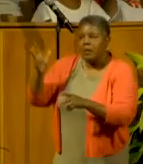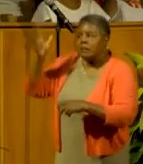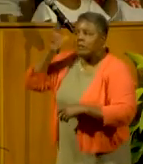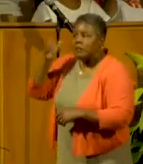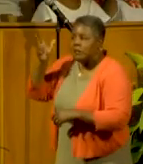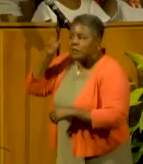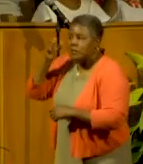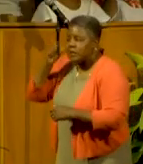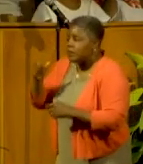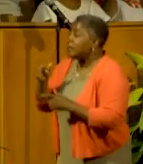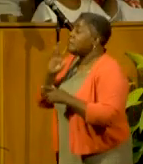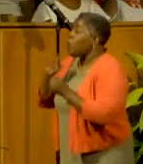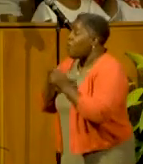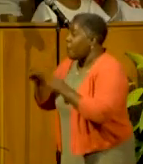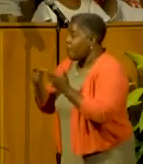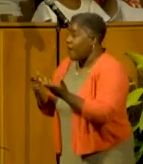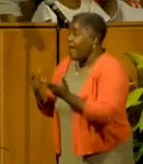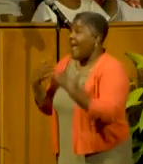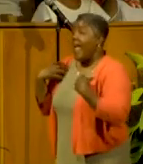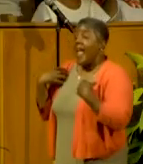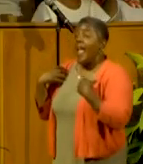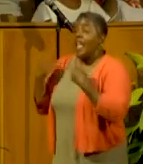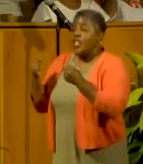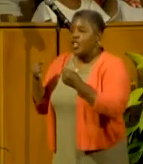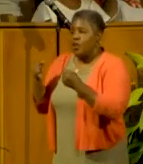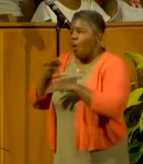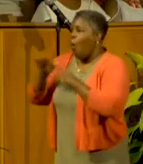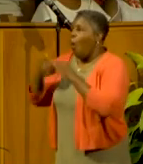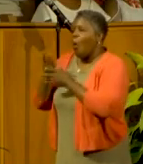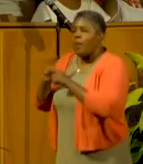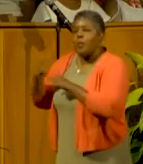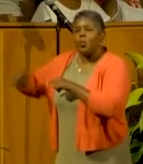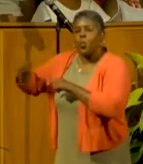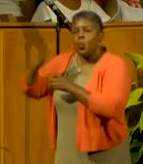out the spirits with the word, and watch, he cured all who were sick.